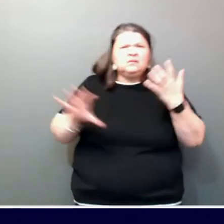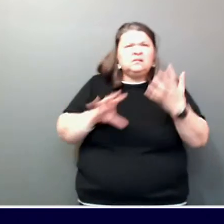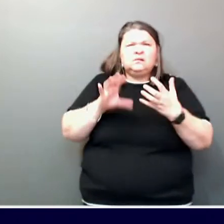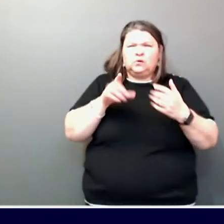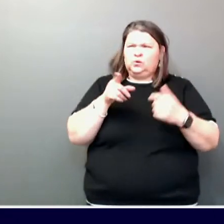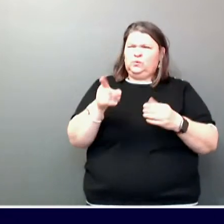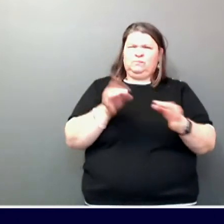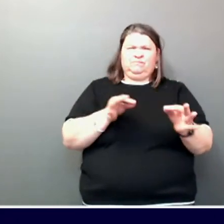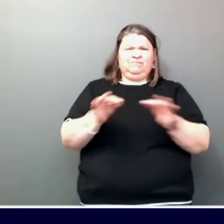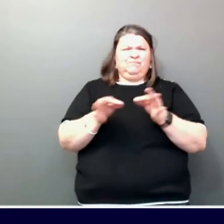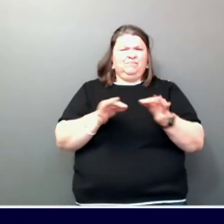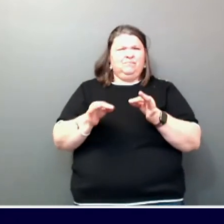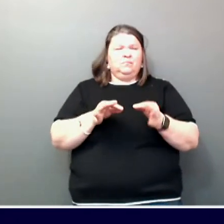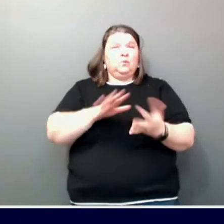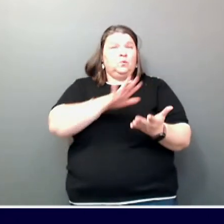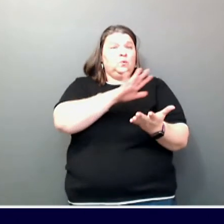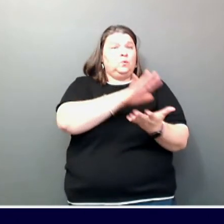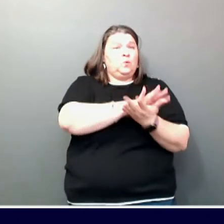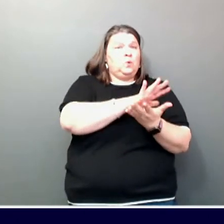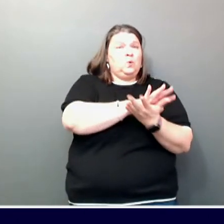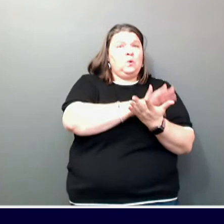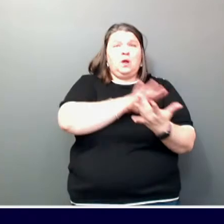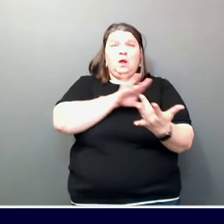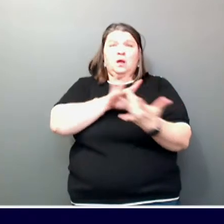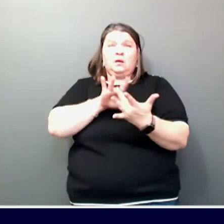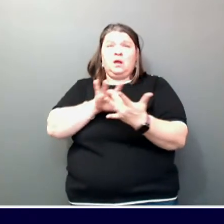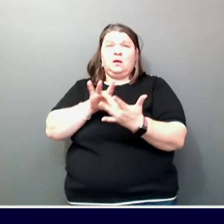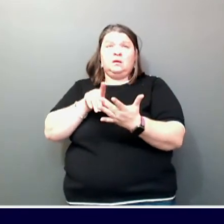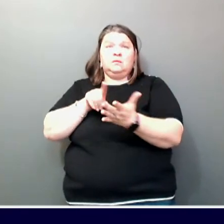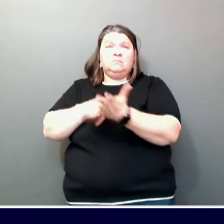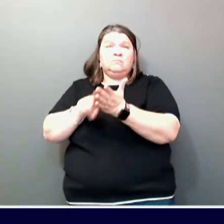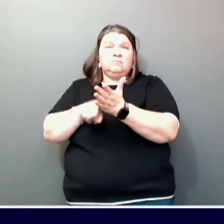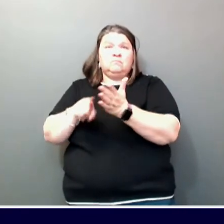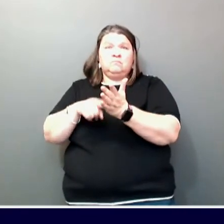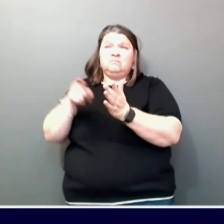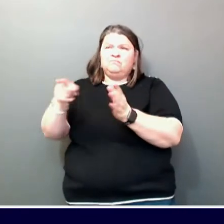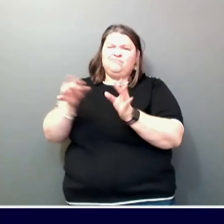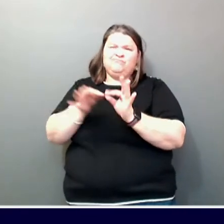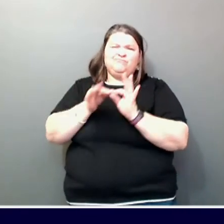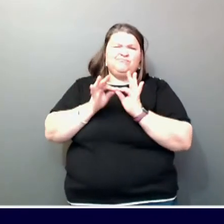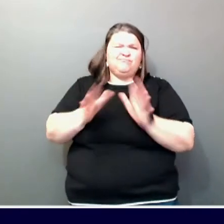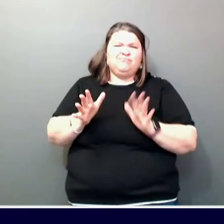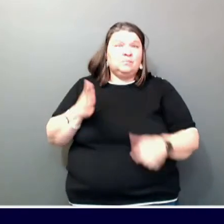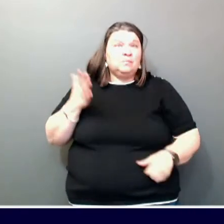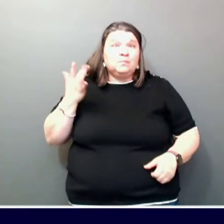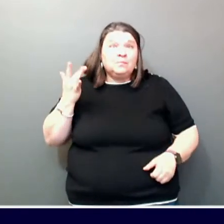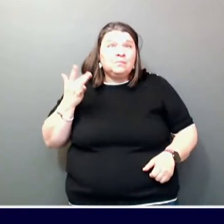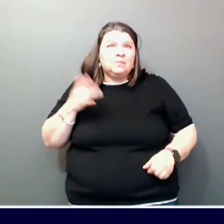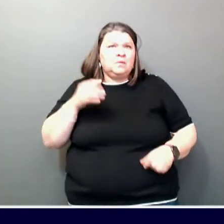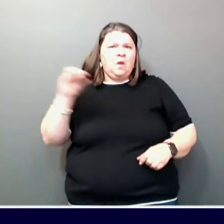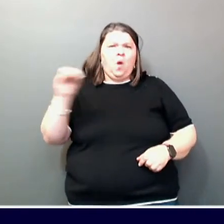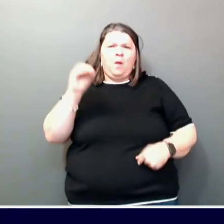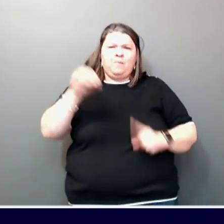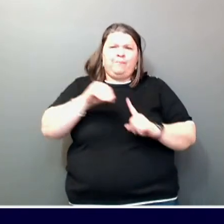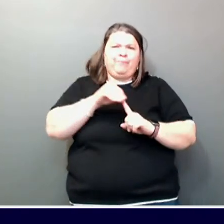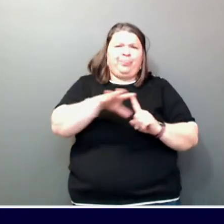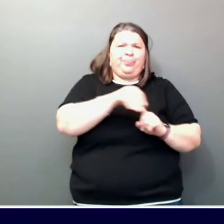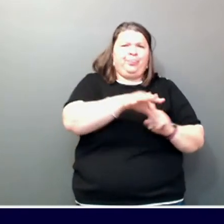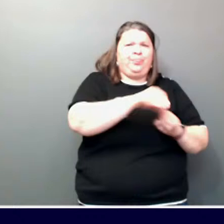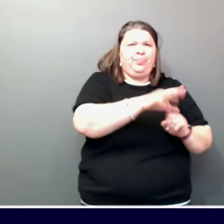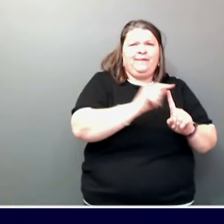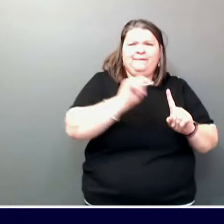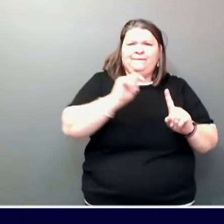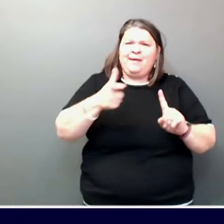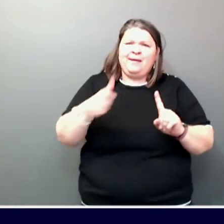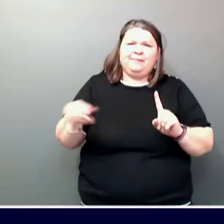that contact tracing ends up being not effective regardless of masking. Then later on, you were also saying today, it's